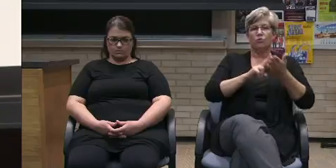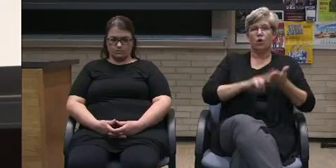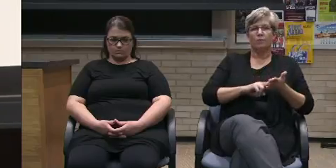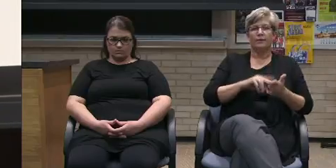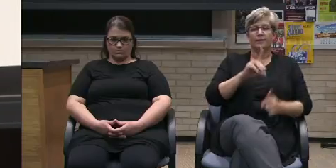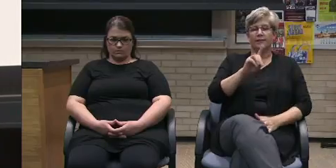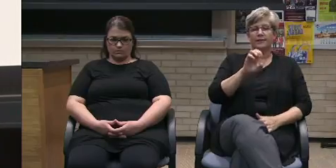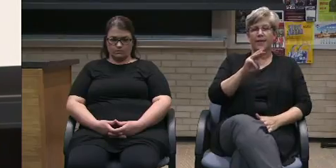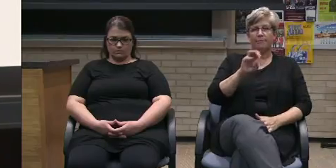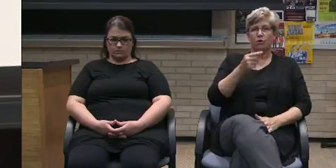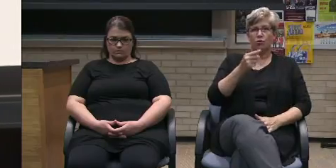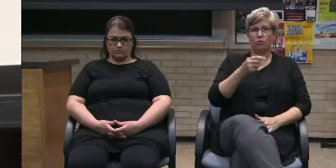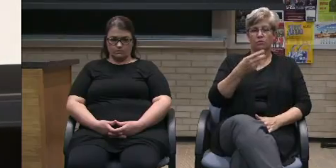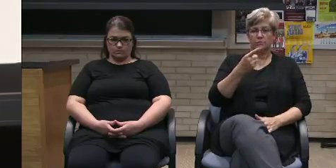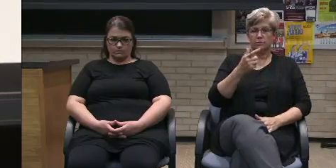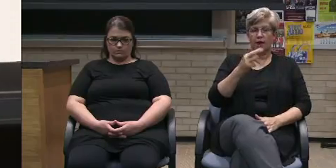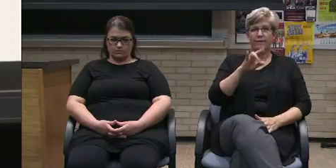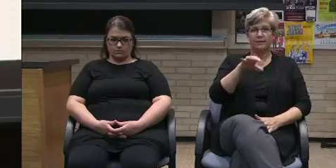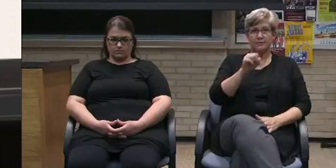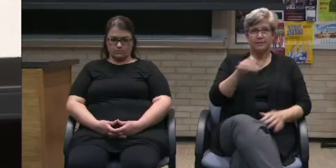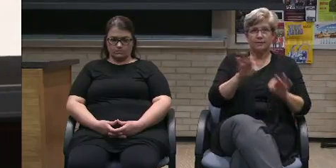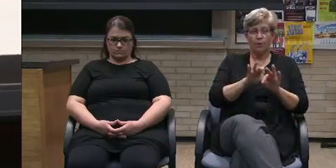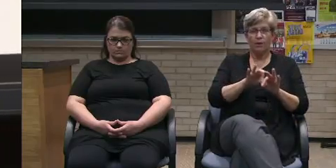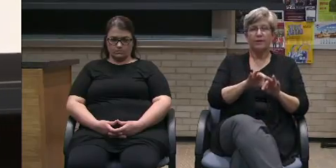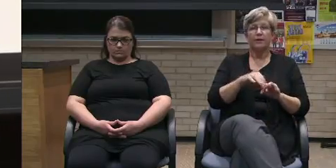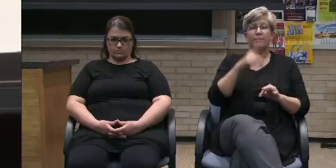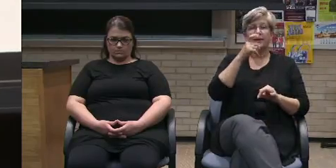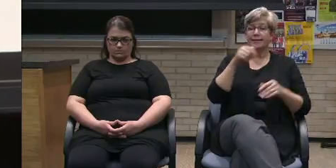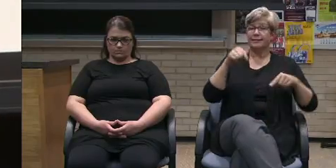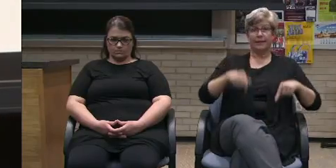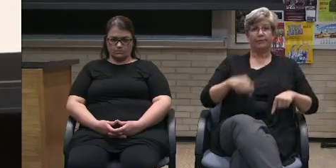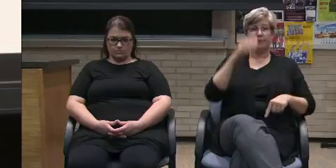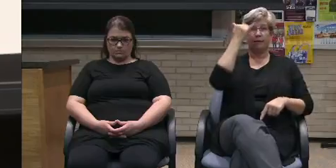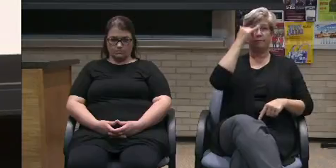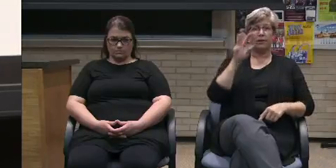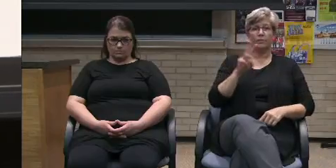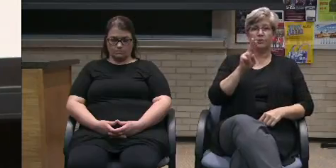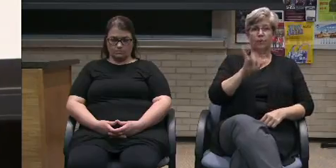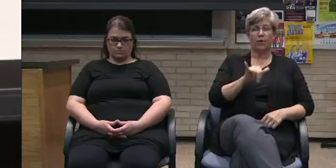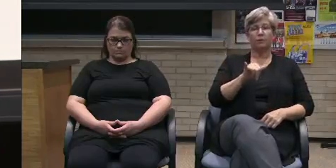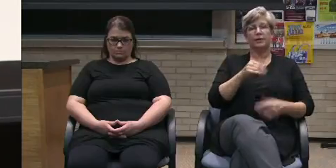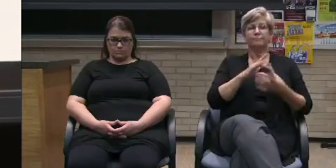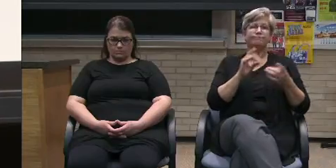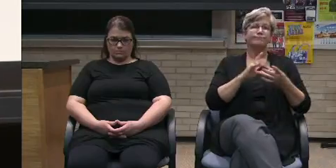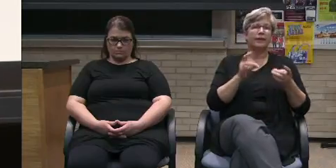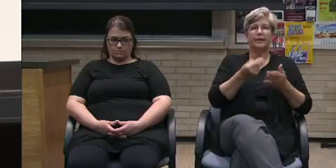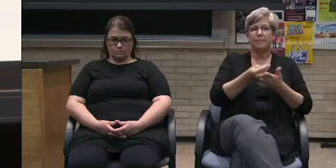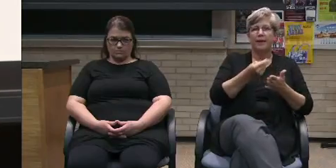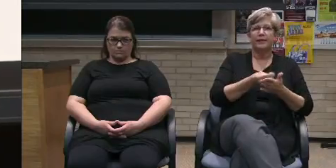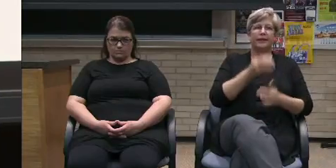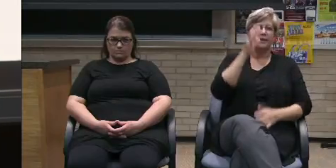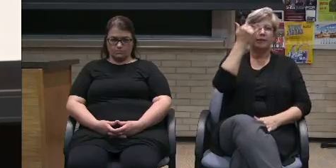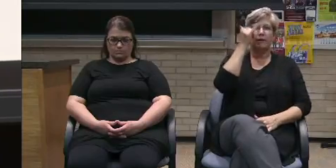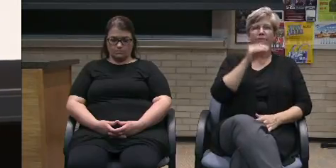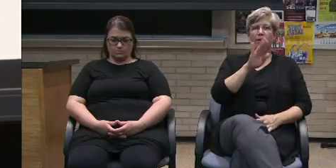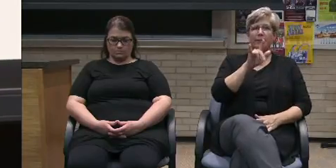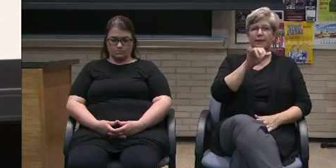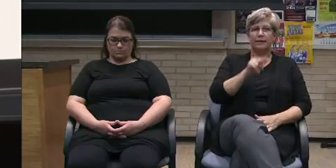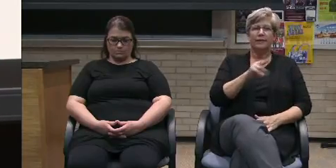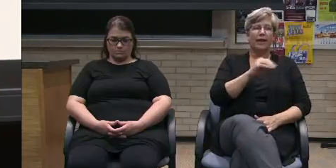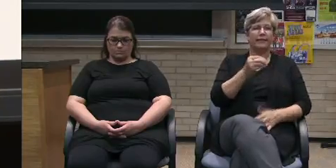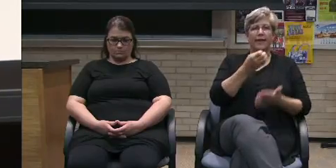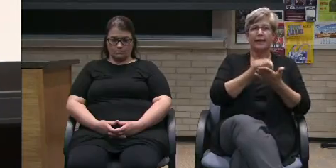especially because in Buffalo and Western New York, we can talk about, you know, the Buffalo Billion and the economic vitality, and